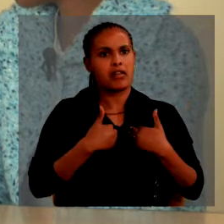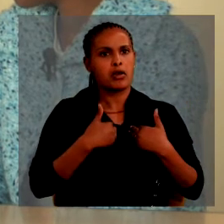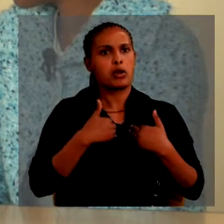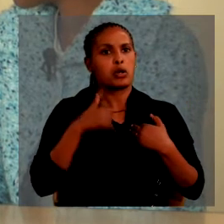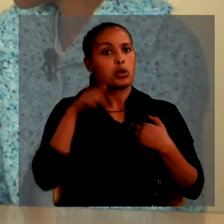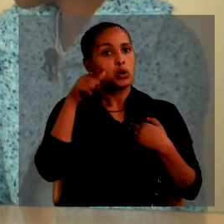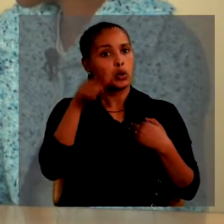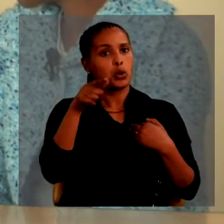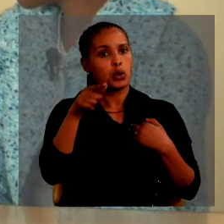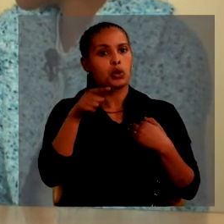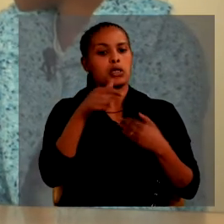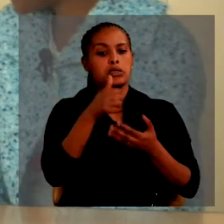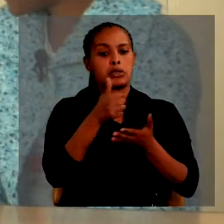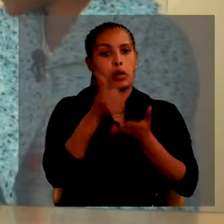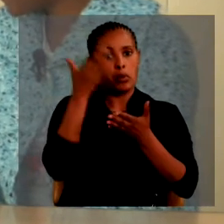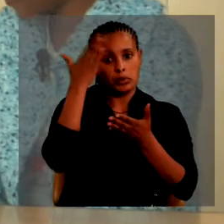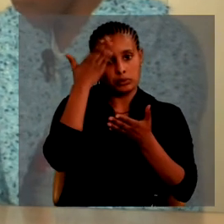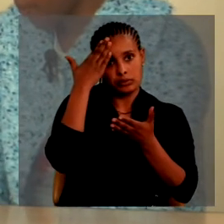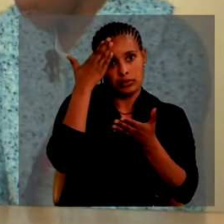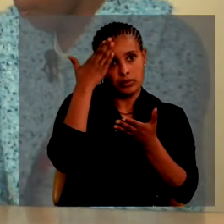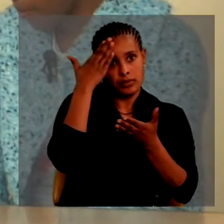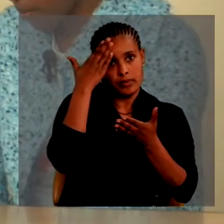not supposed to know that